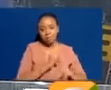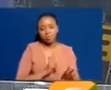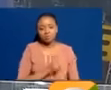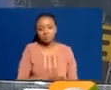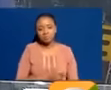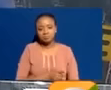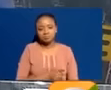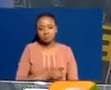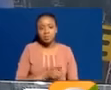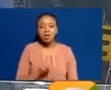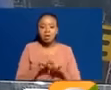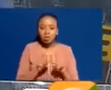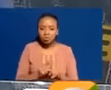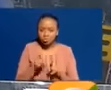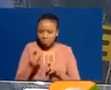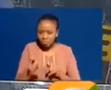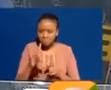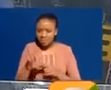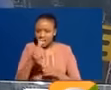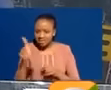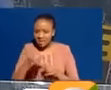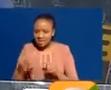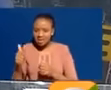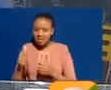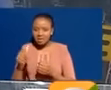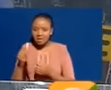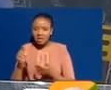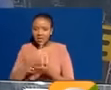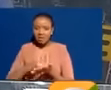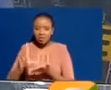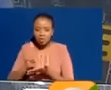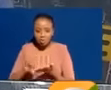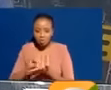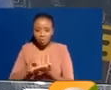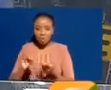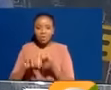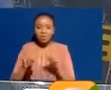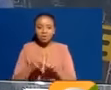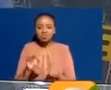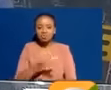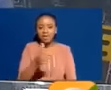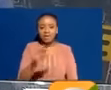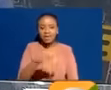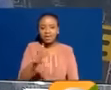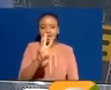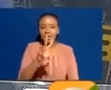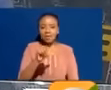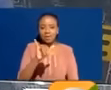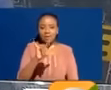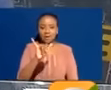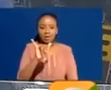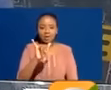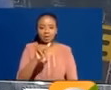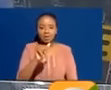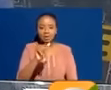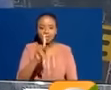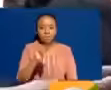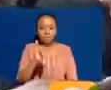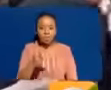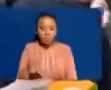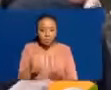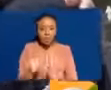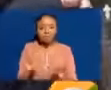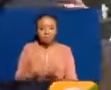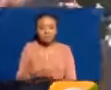to two murders in Donholm and on Waiyaki Way. This story was produced by Gatete Njoroge.